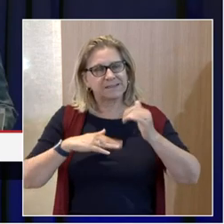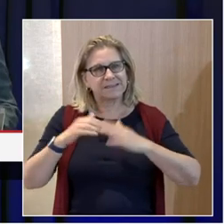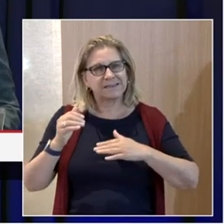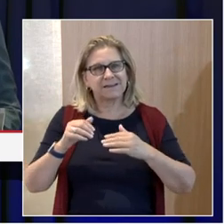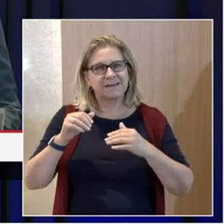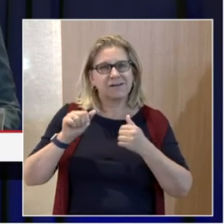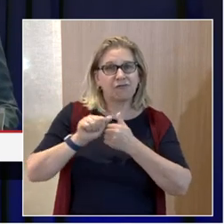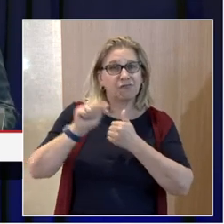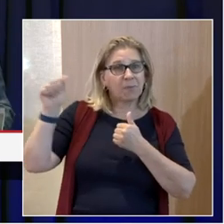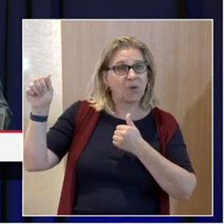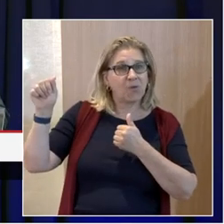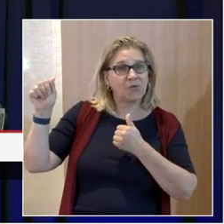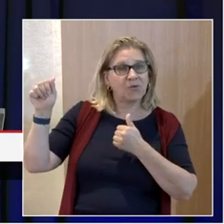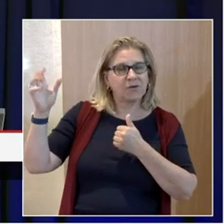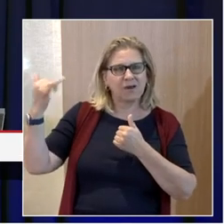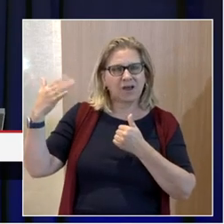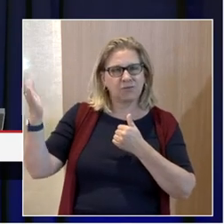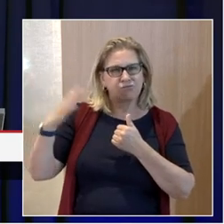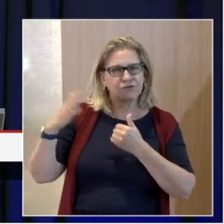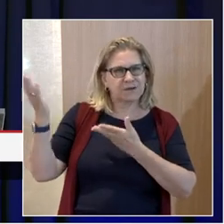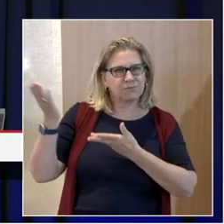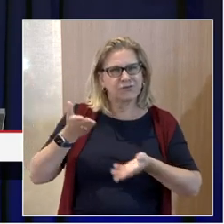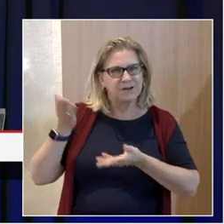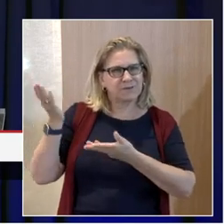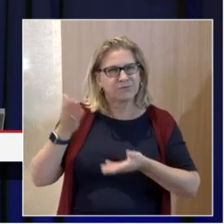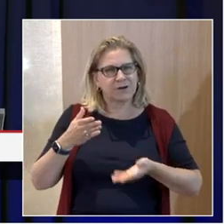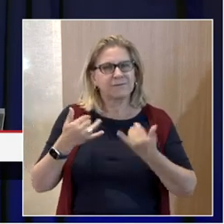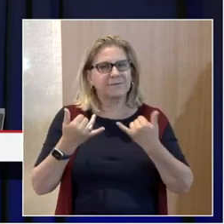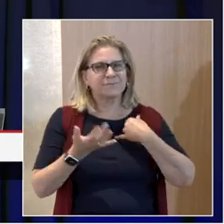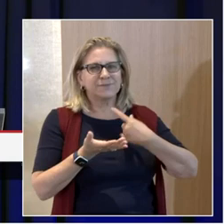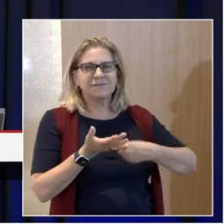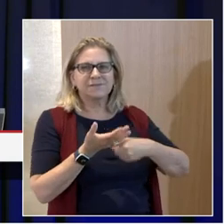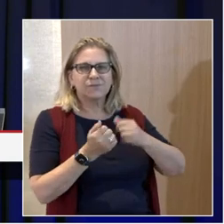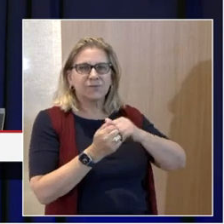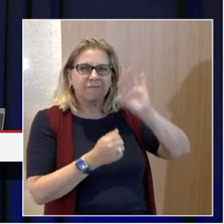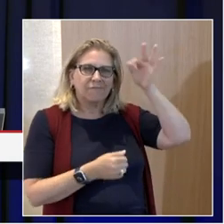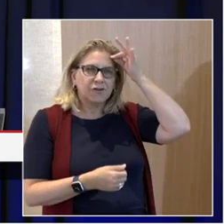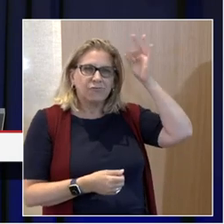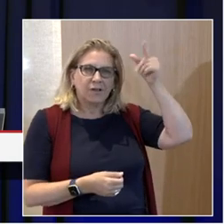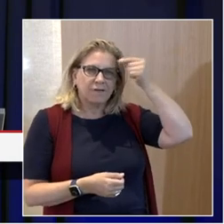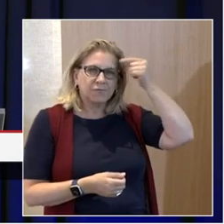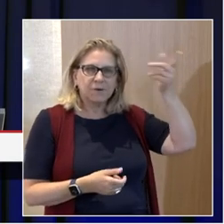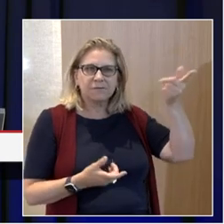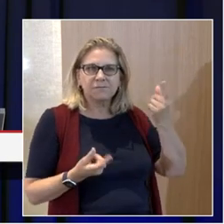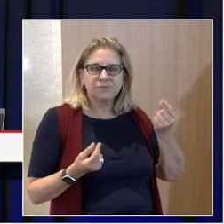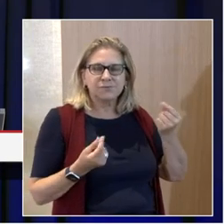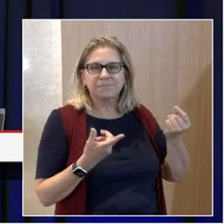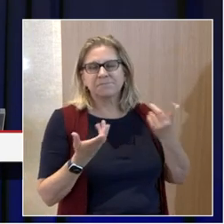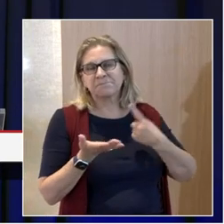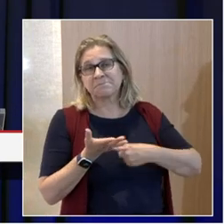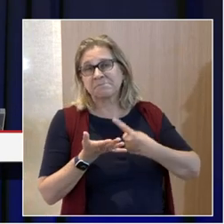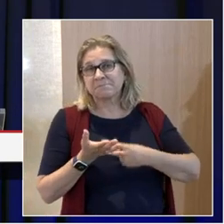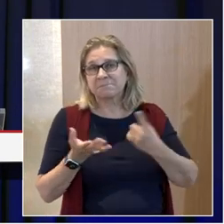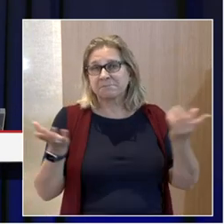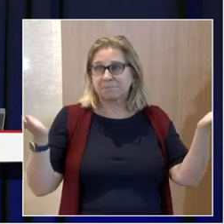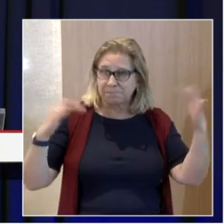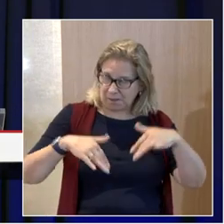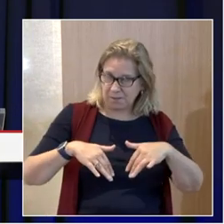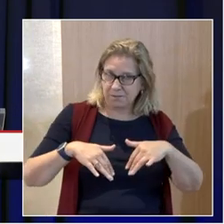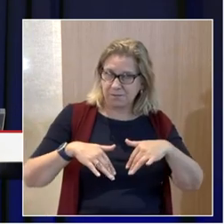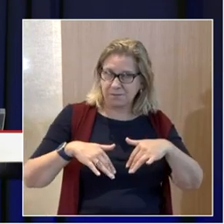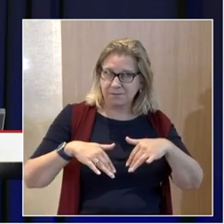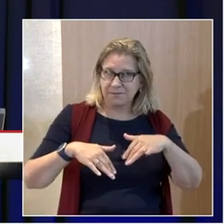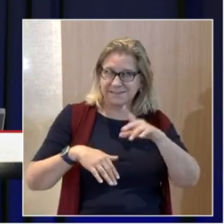government, and we continue and will continue to keep you posted on that. Changing the mix of space in the